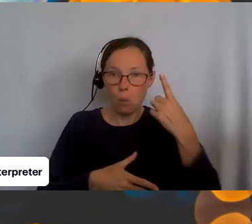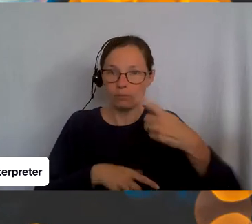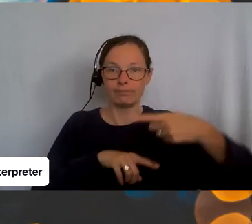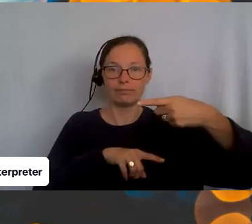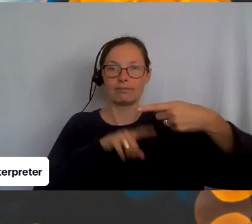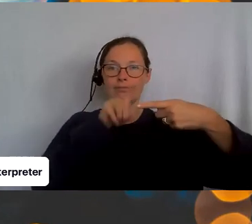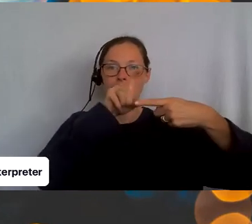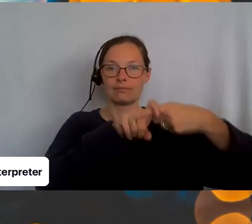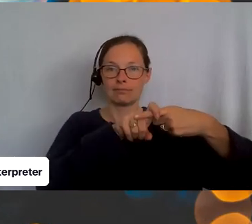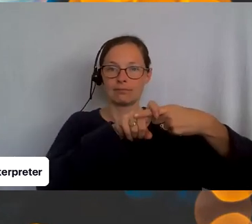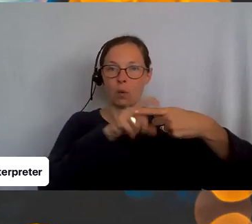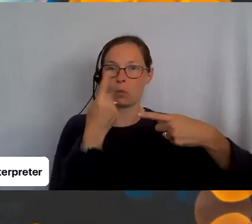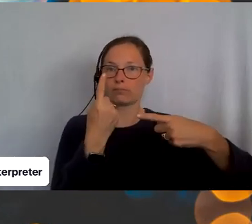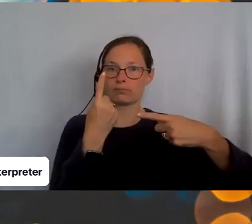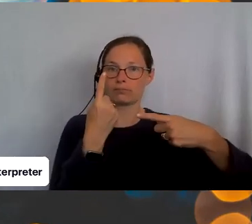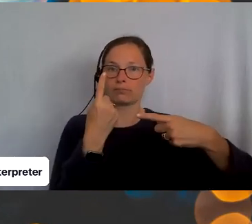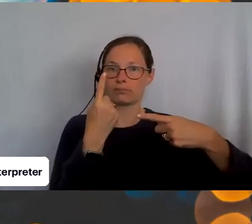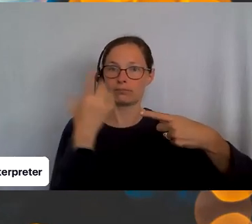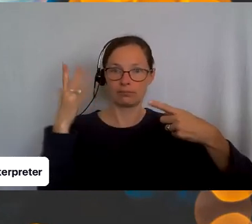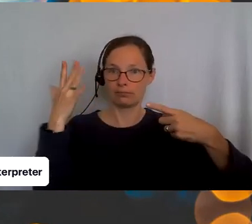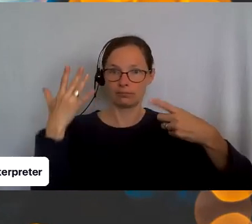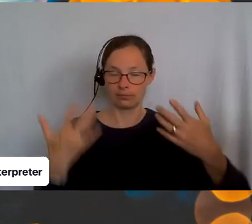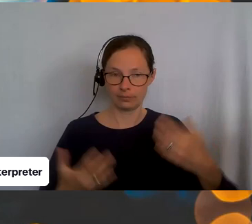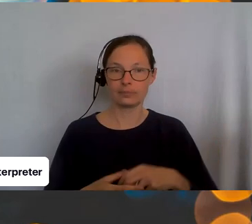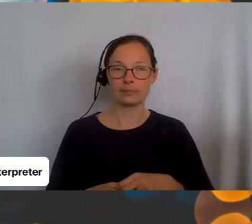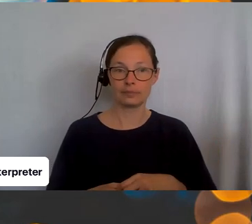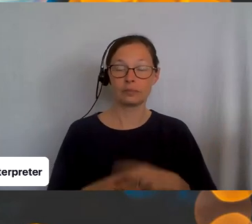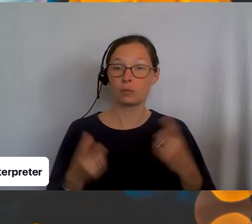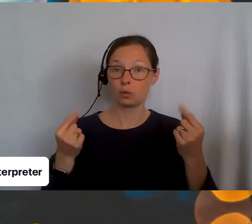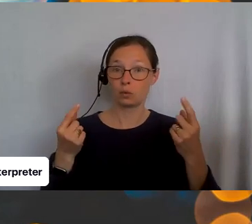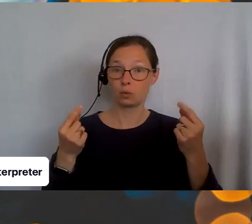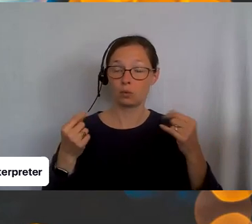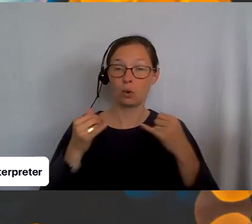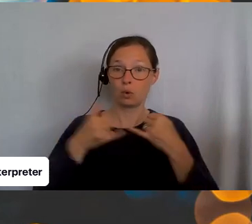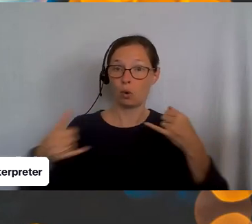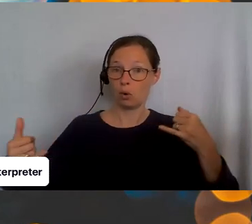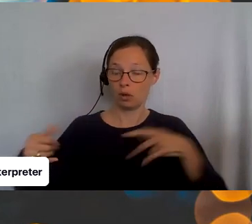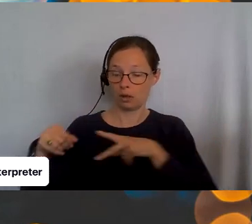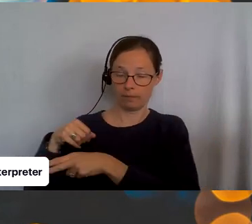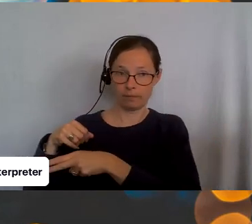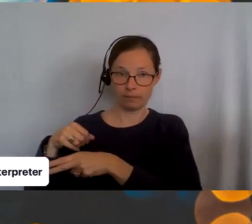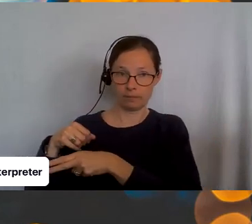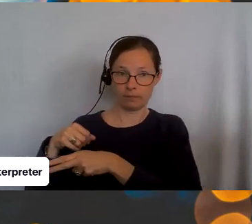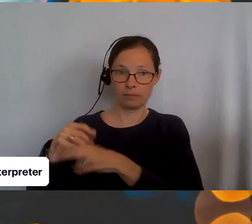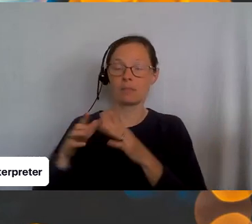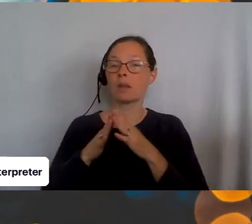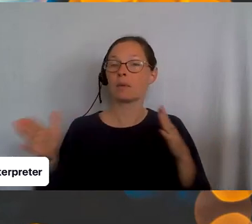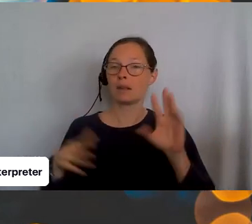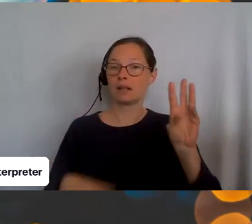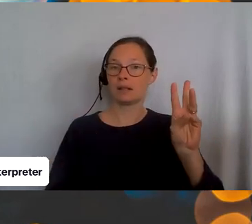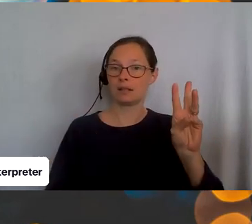needle. Okay, just 1. You're going to cut the yarn at about 6 inches